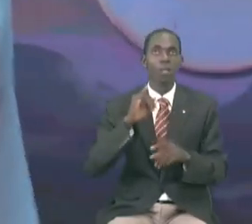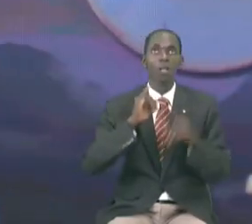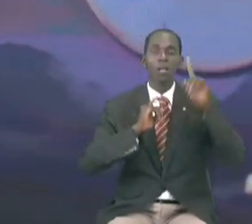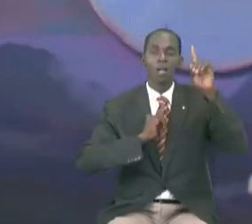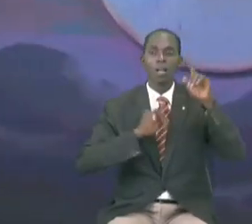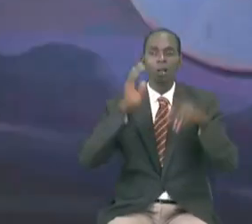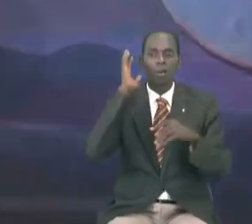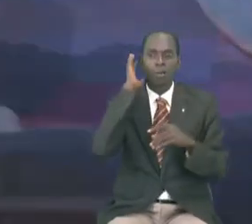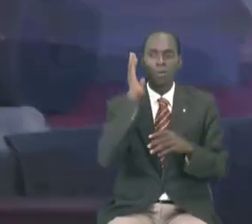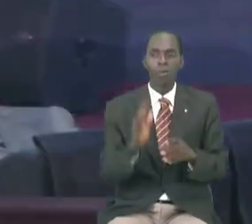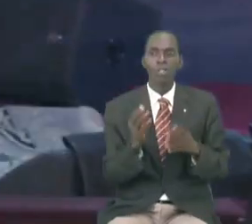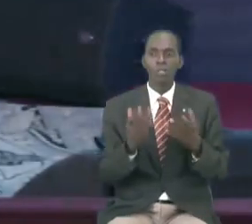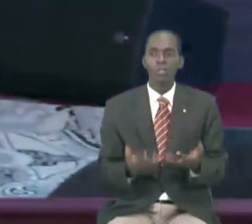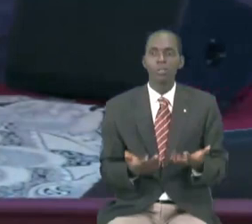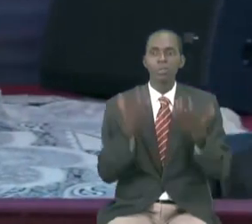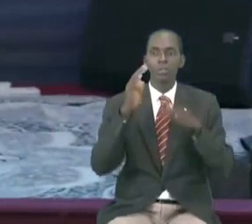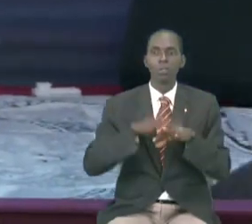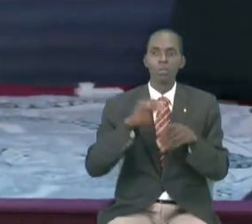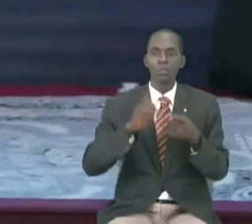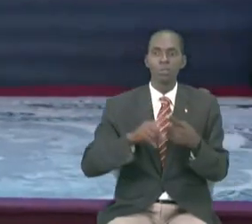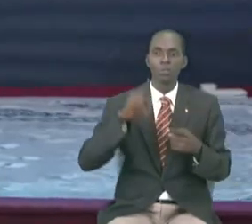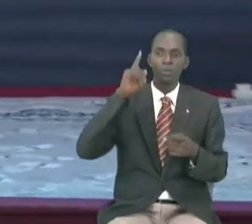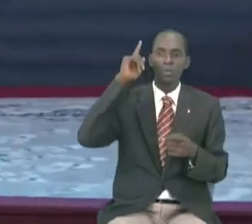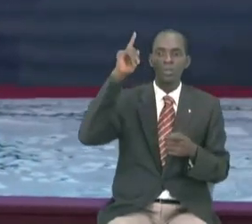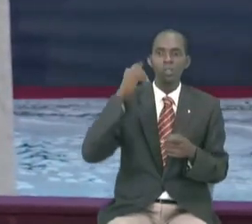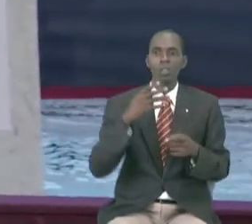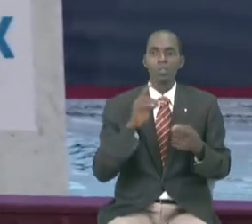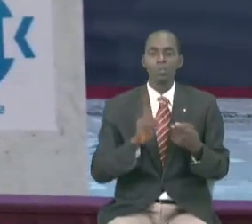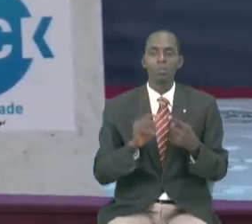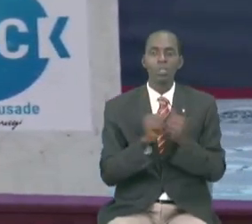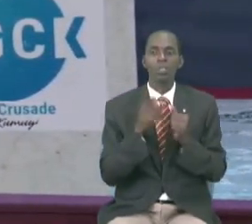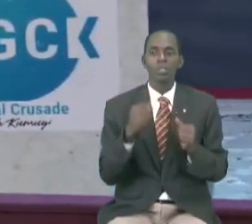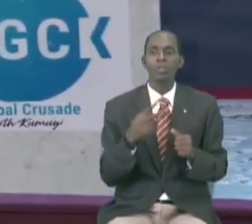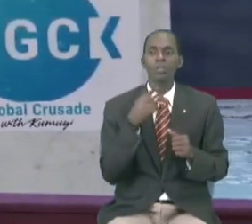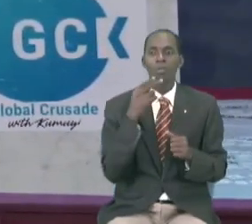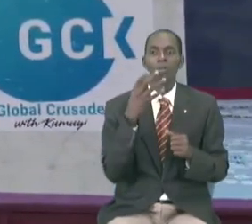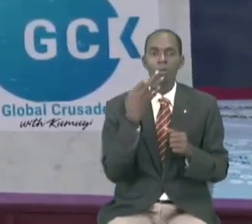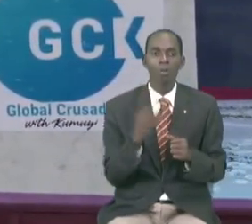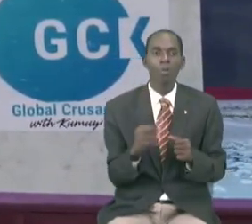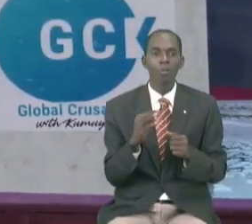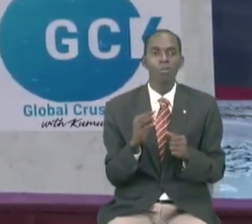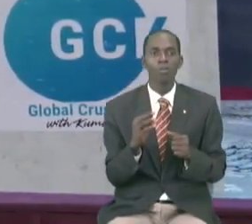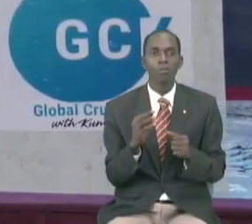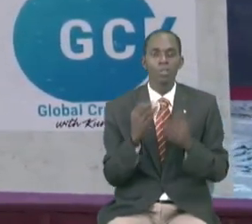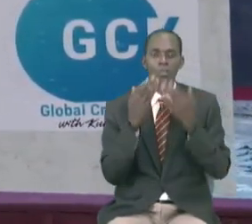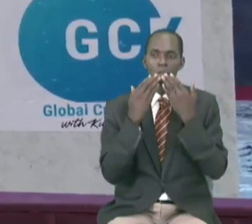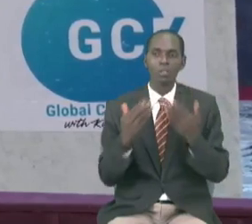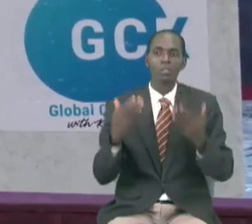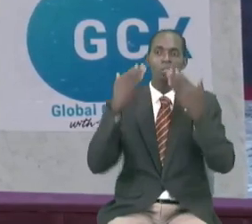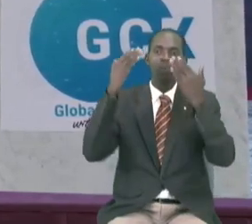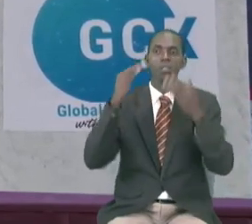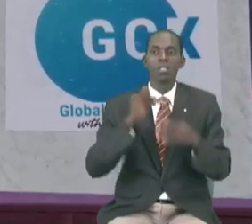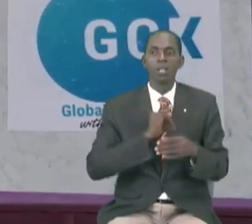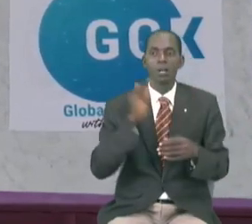pay that I have vowed. Do you even remember the vows? When